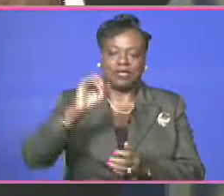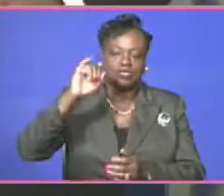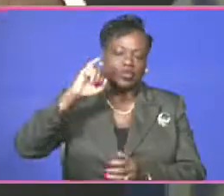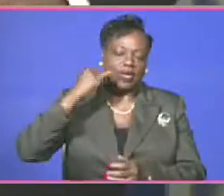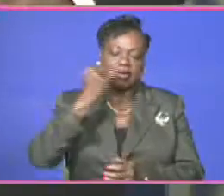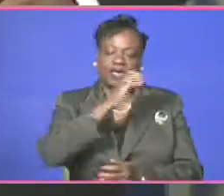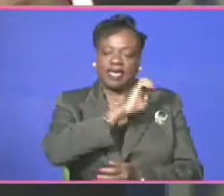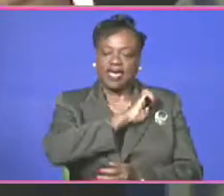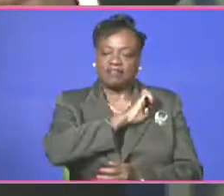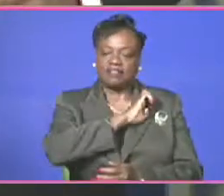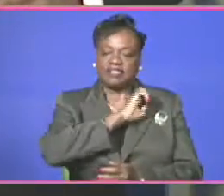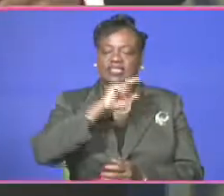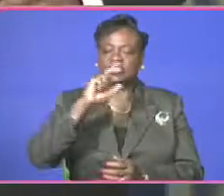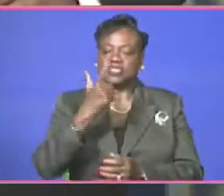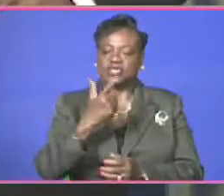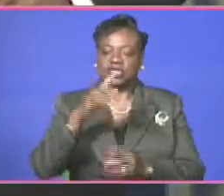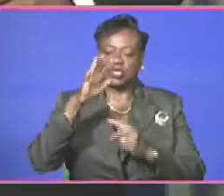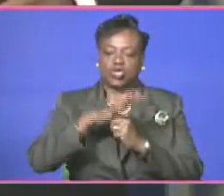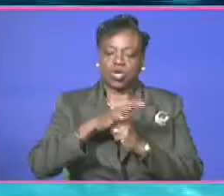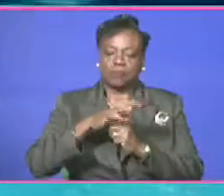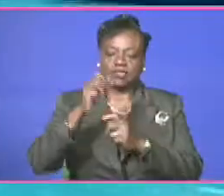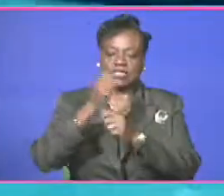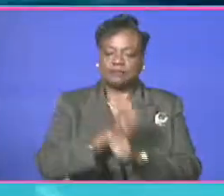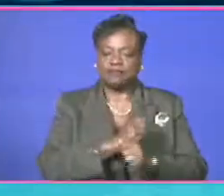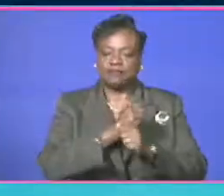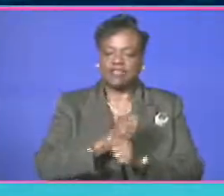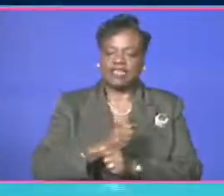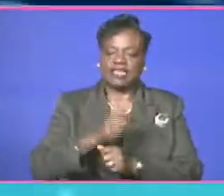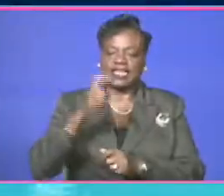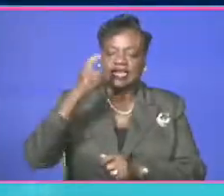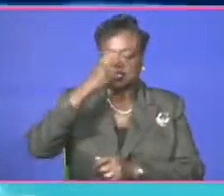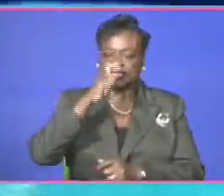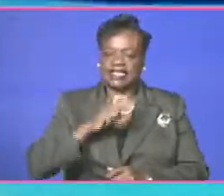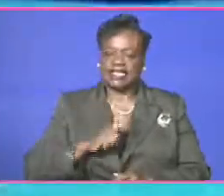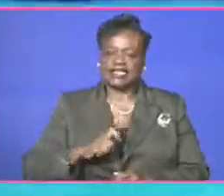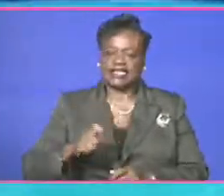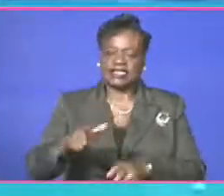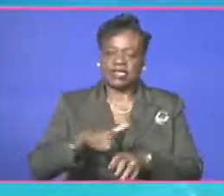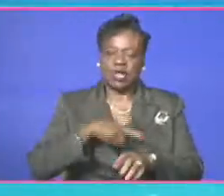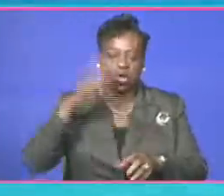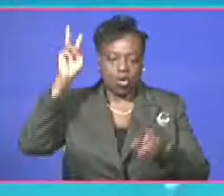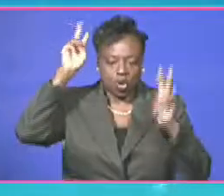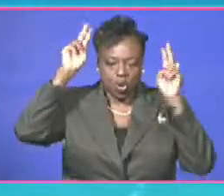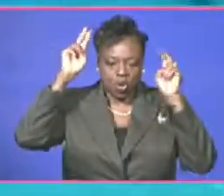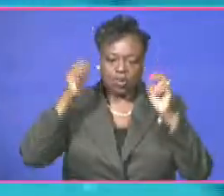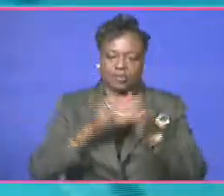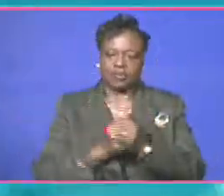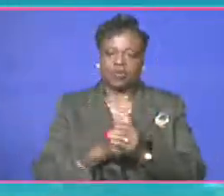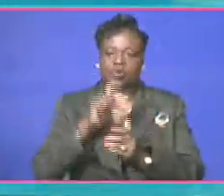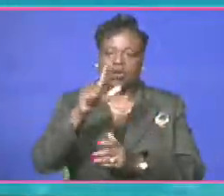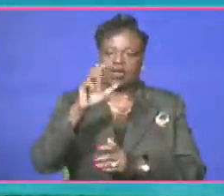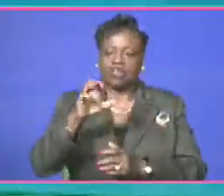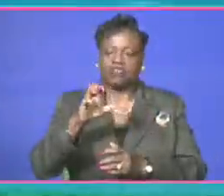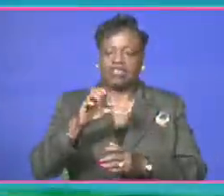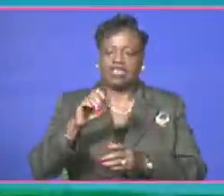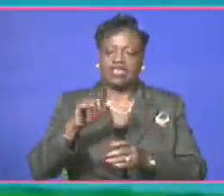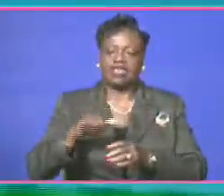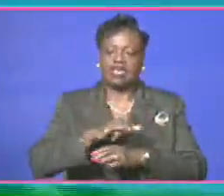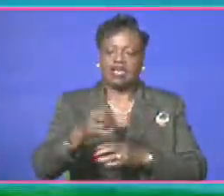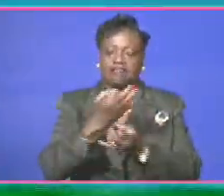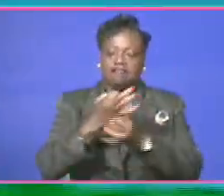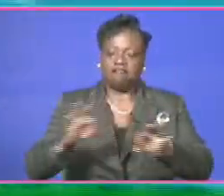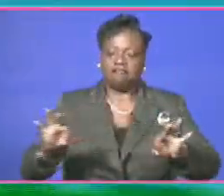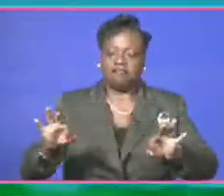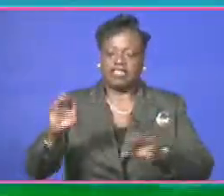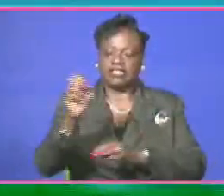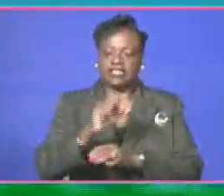top spots for the Texas Longhorns on the weekend. Evans won the 1,000-yard freestyle, clocking 9 minutes